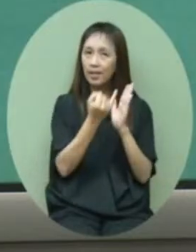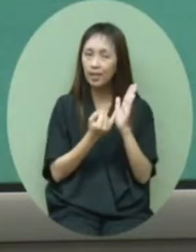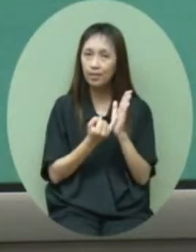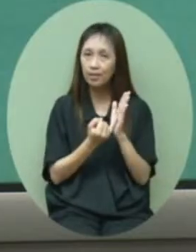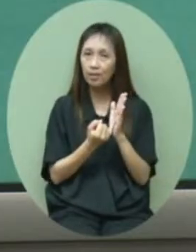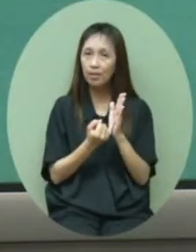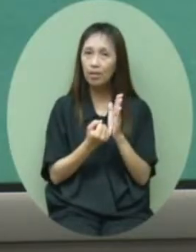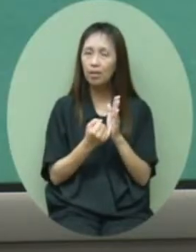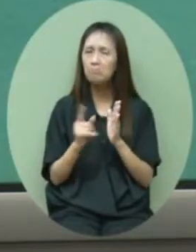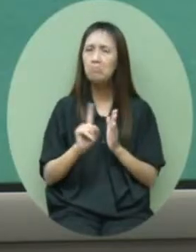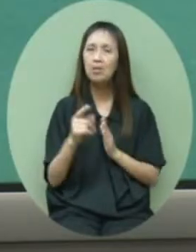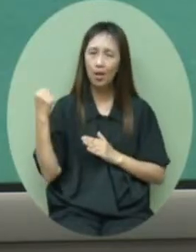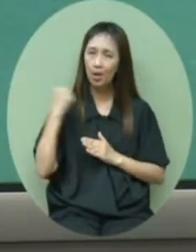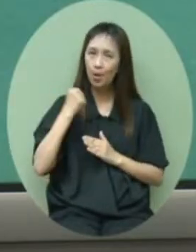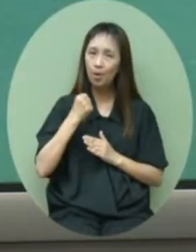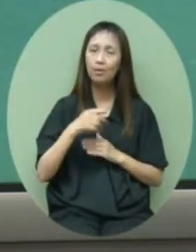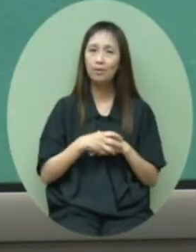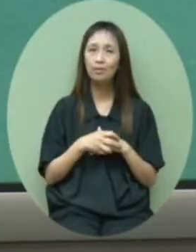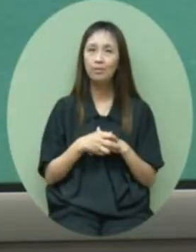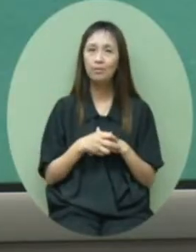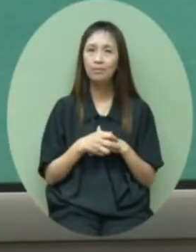assistance, support, including